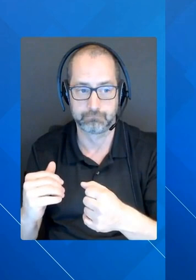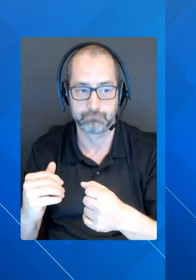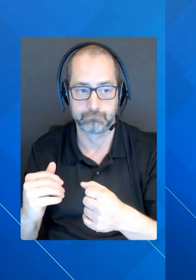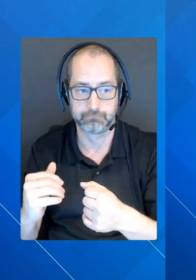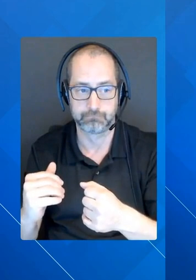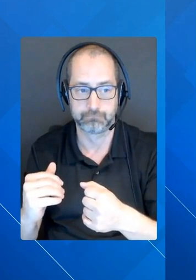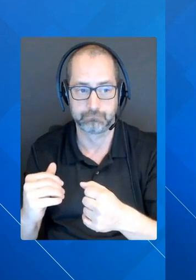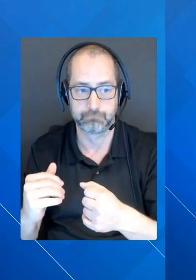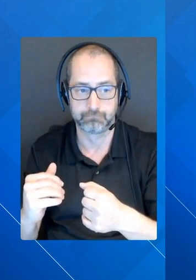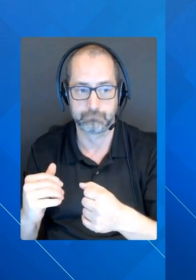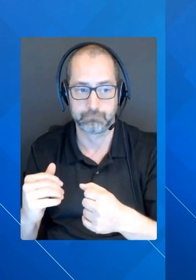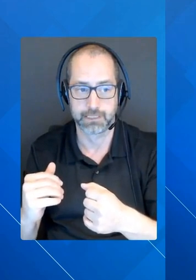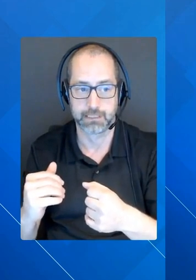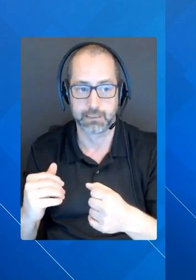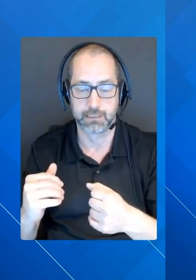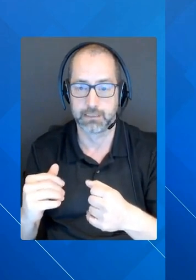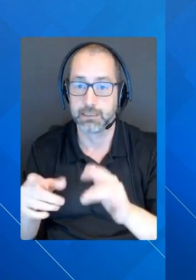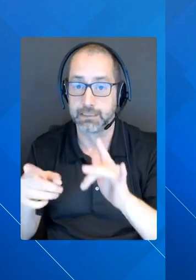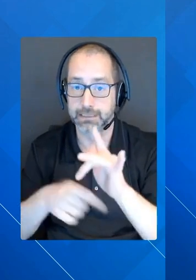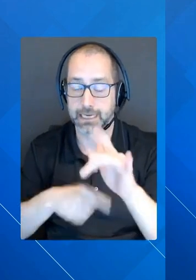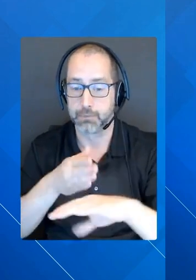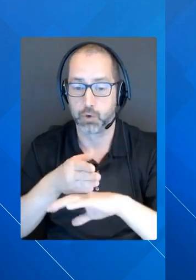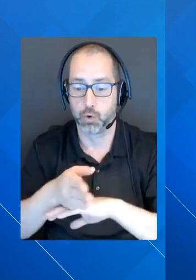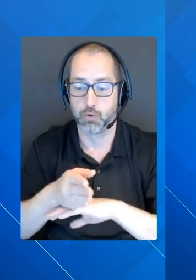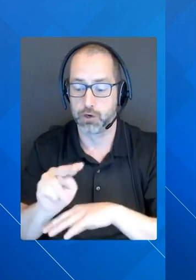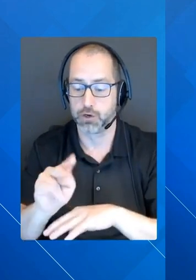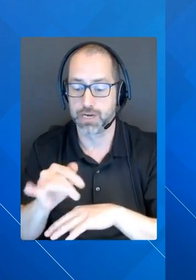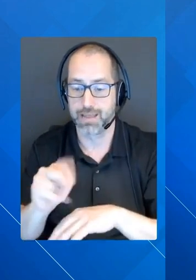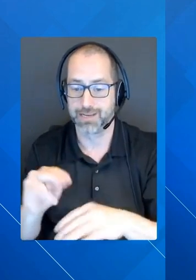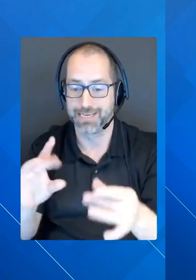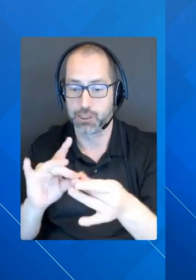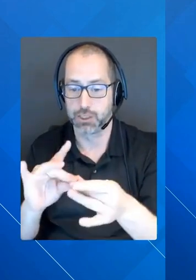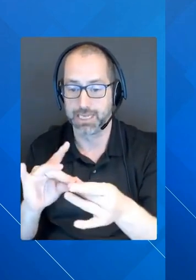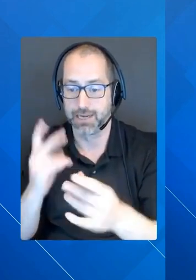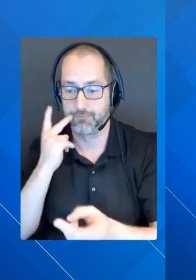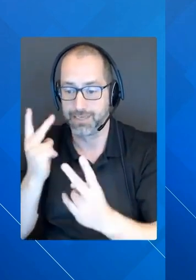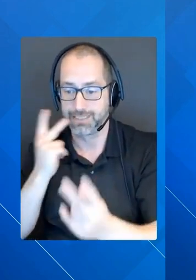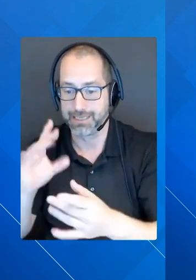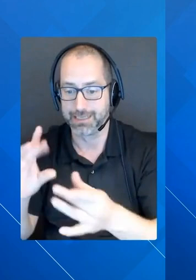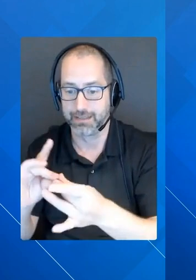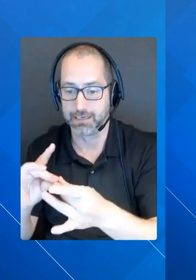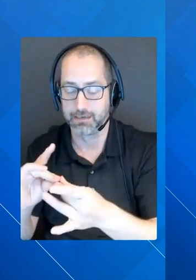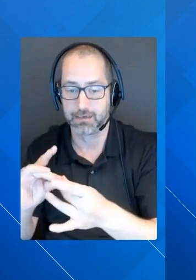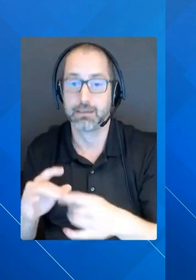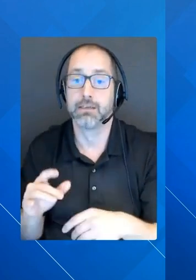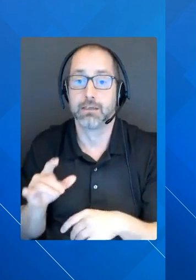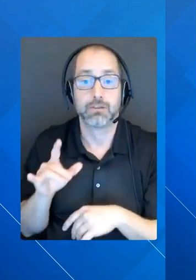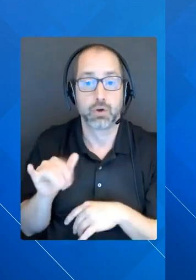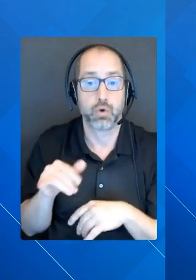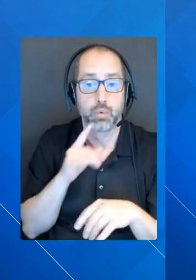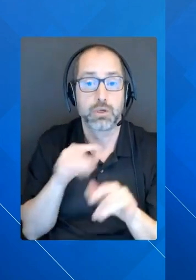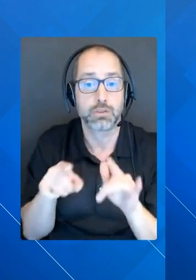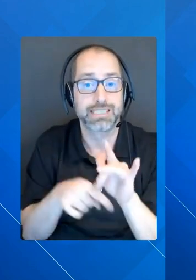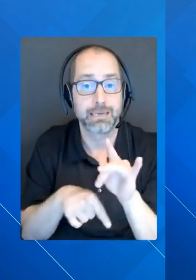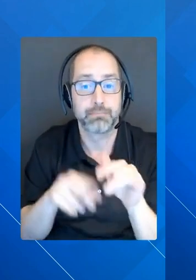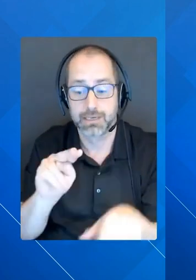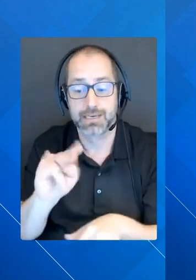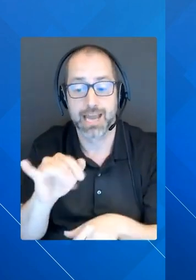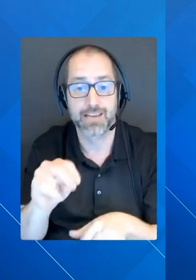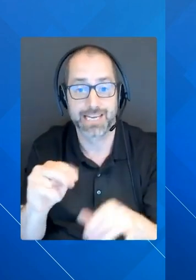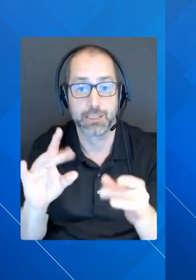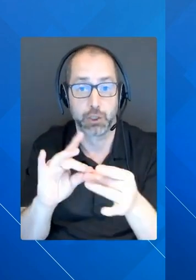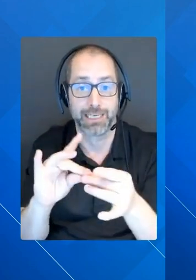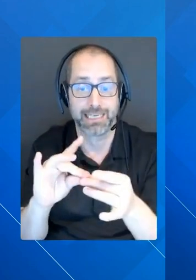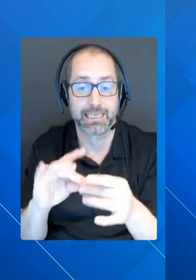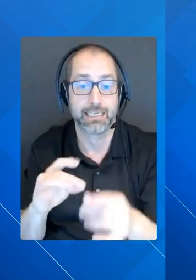Home. Event. Skip over navigation links visited link. This is a skip navigation link. So instead